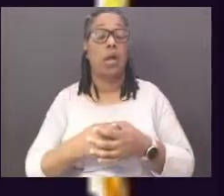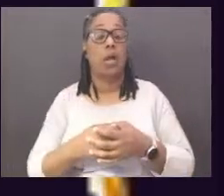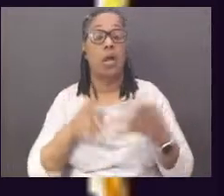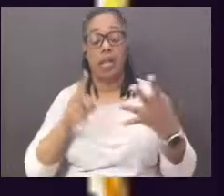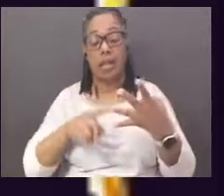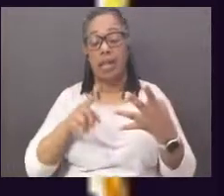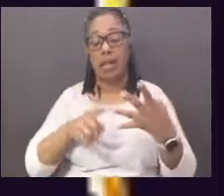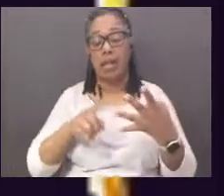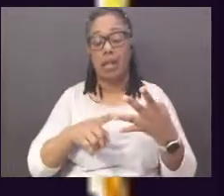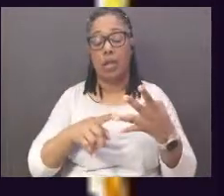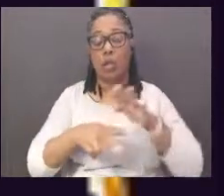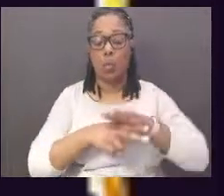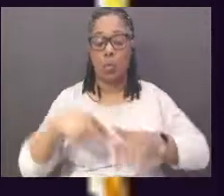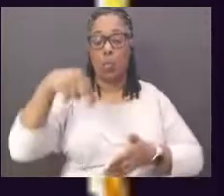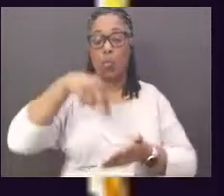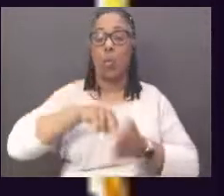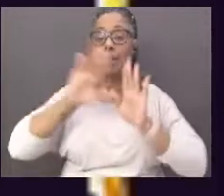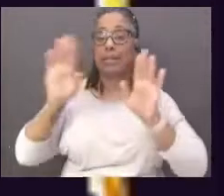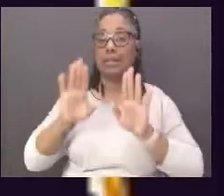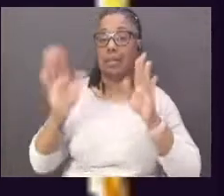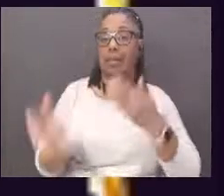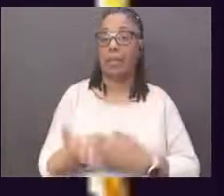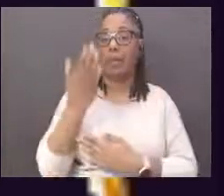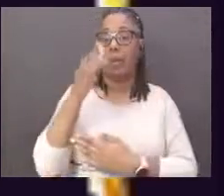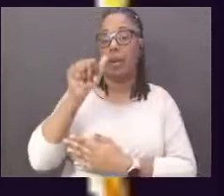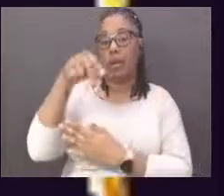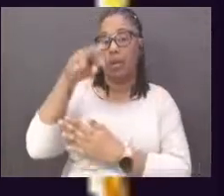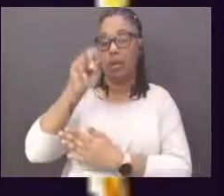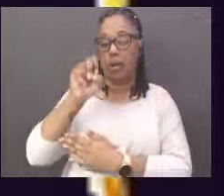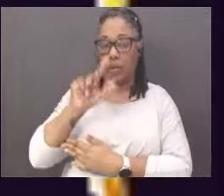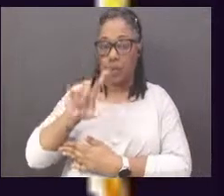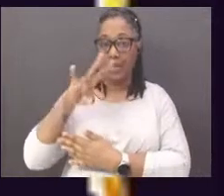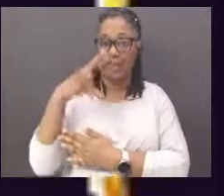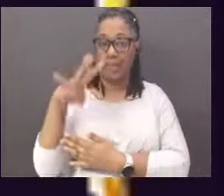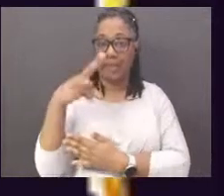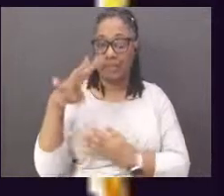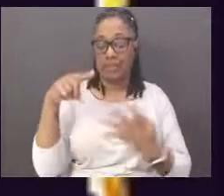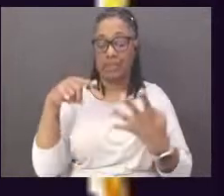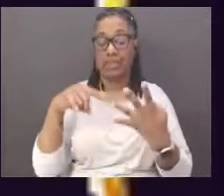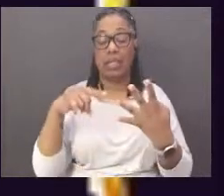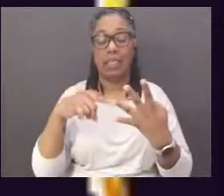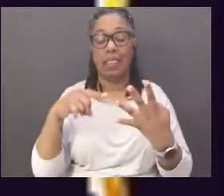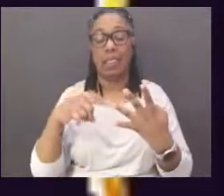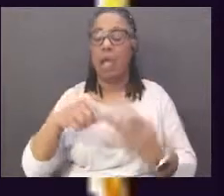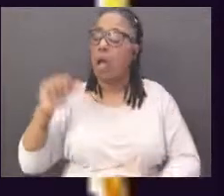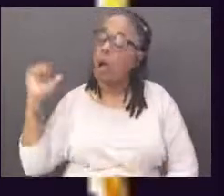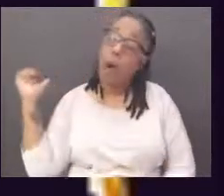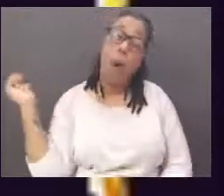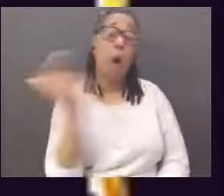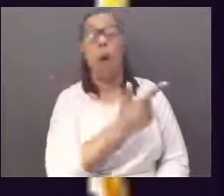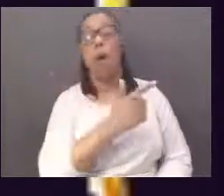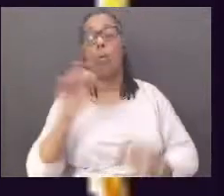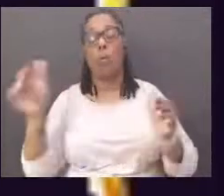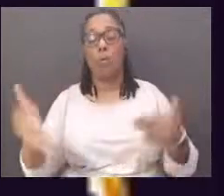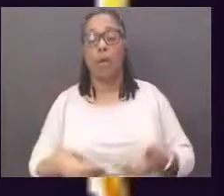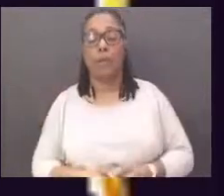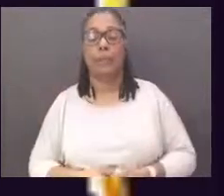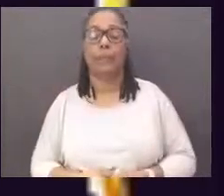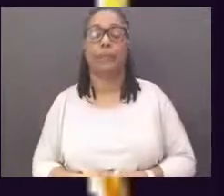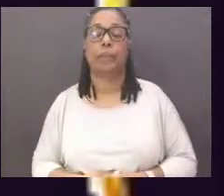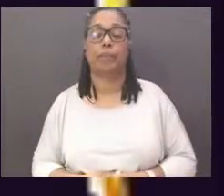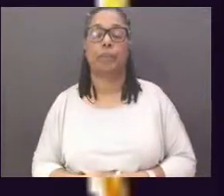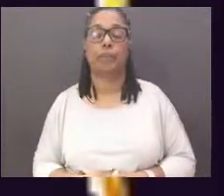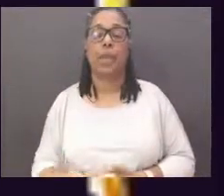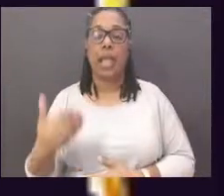Resurrection Sunday morning, the 17th. We will be at First Baptist Church, North Indianapolis. We are going to have